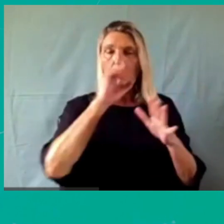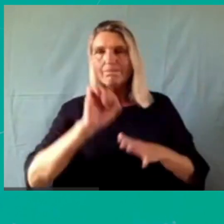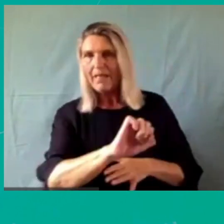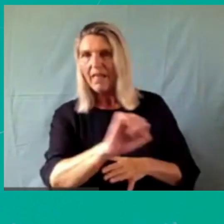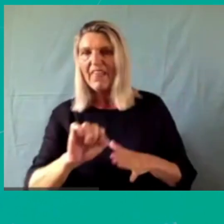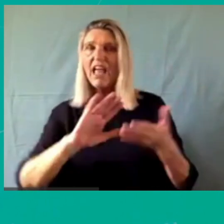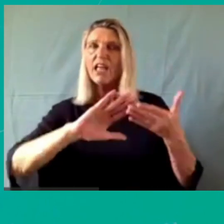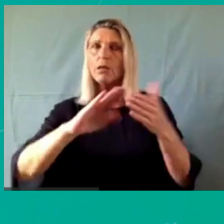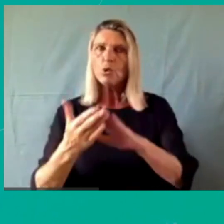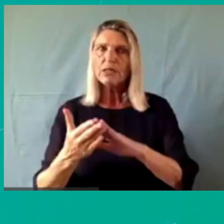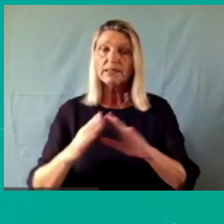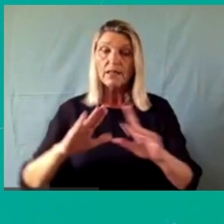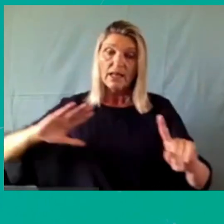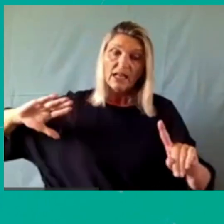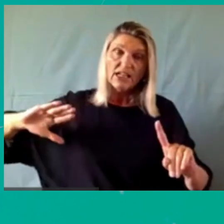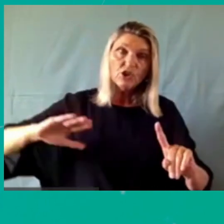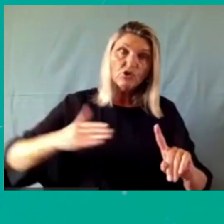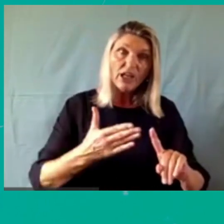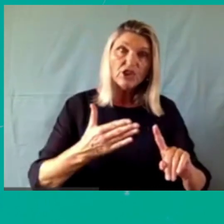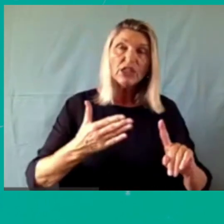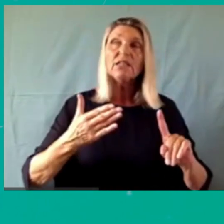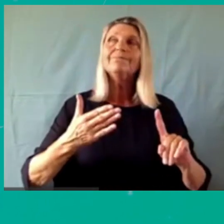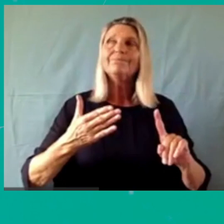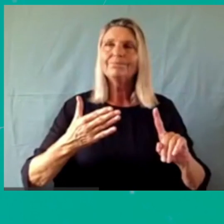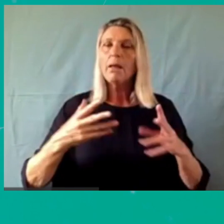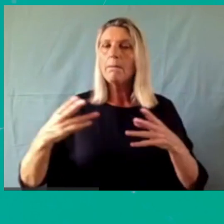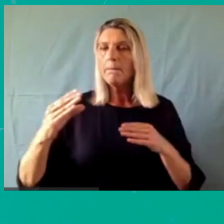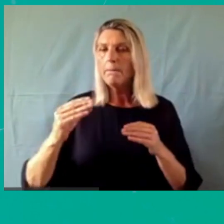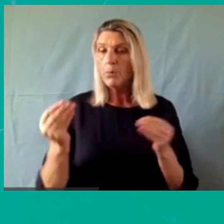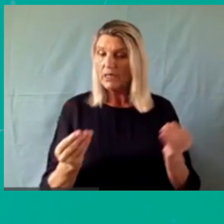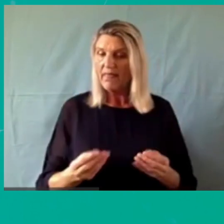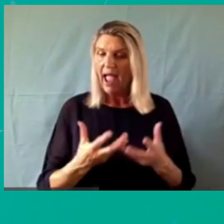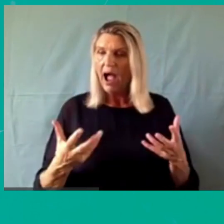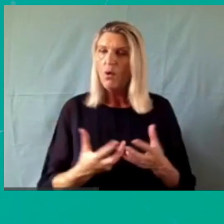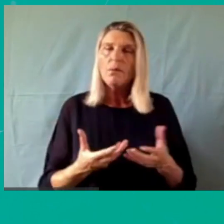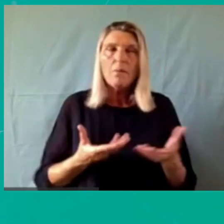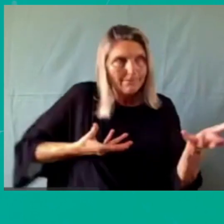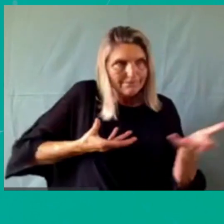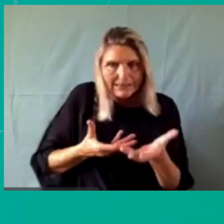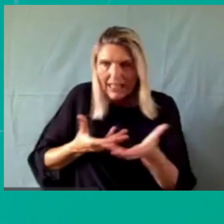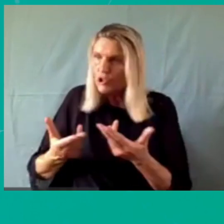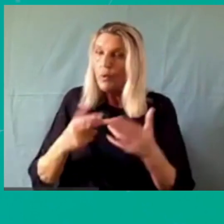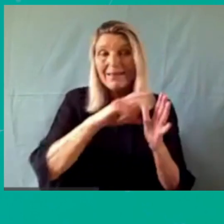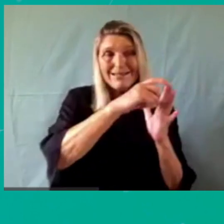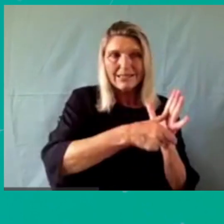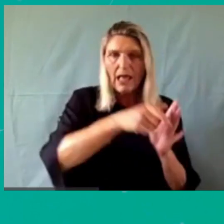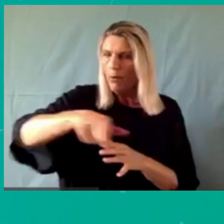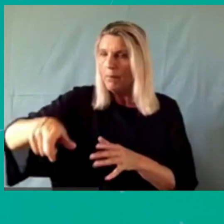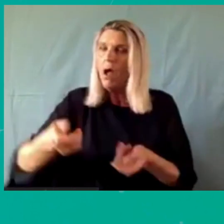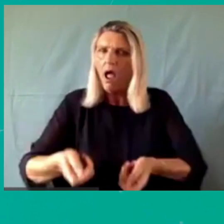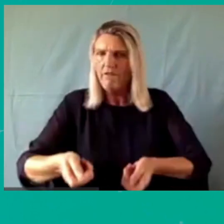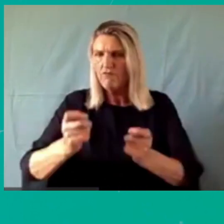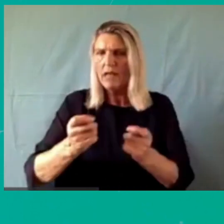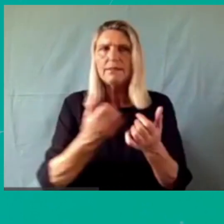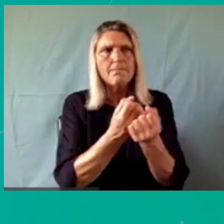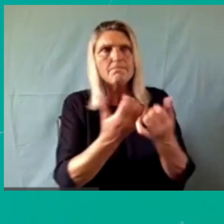strategy has been informed by engagement with disabled people, and they raise many of the issues that are absolutely reinforced